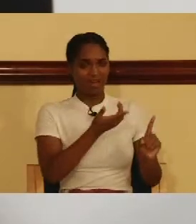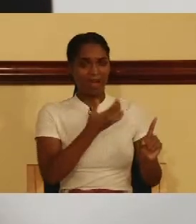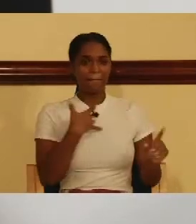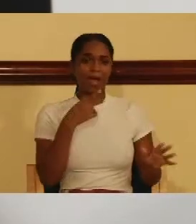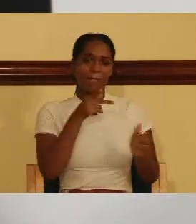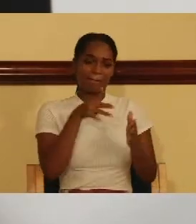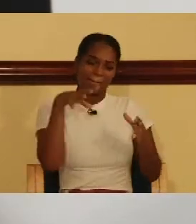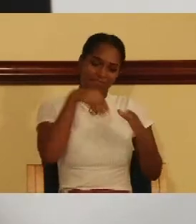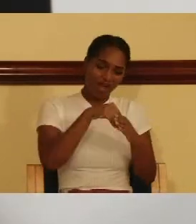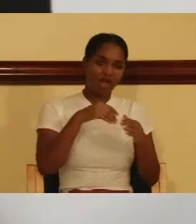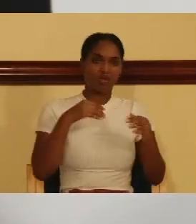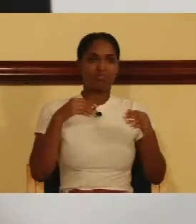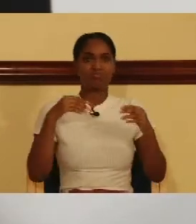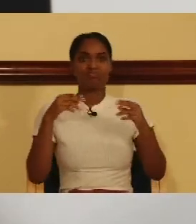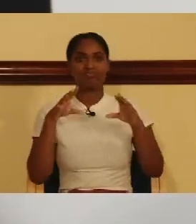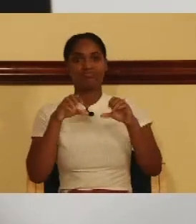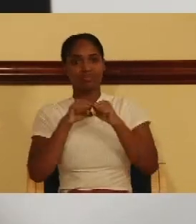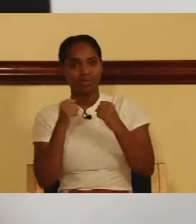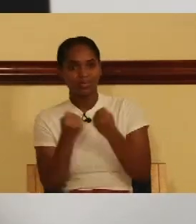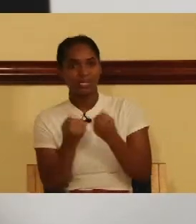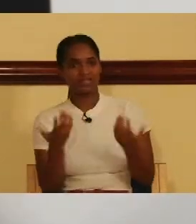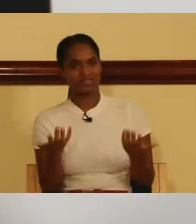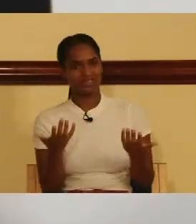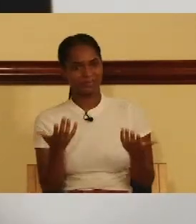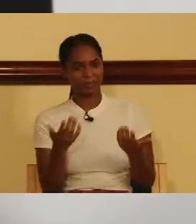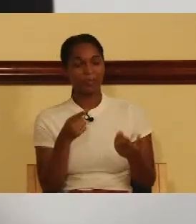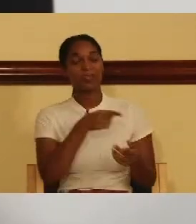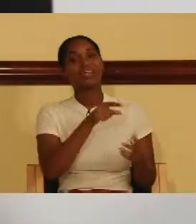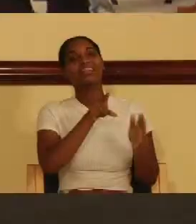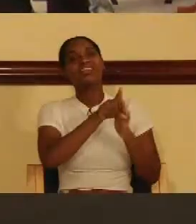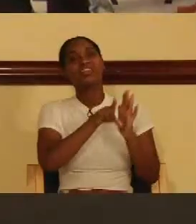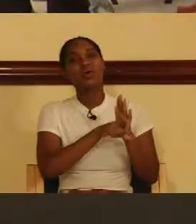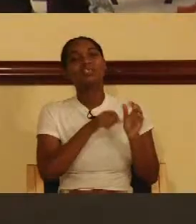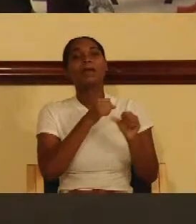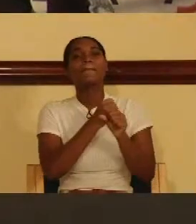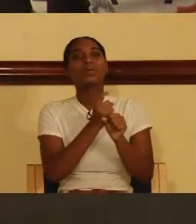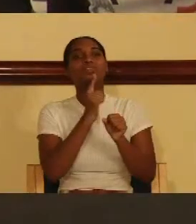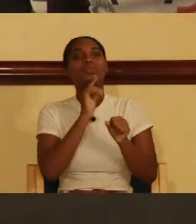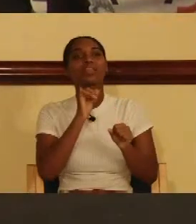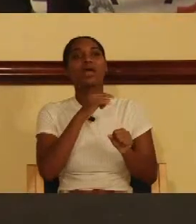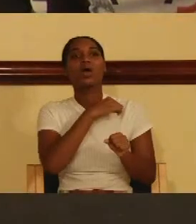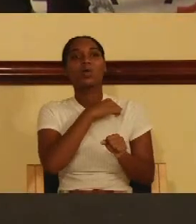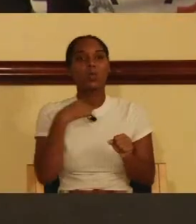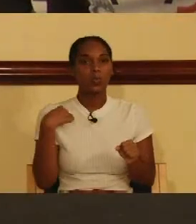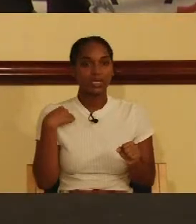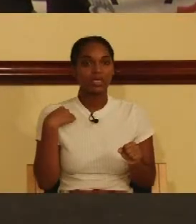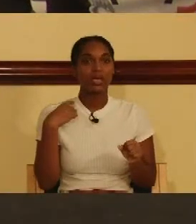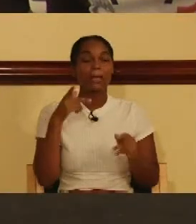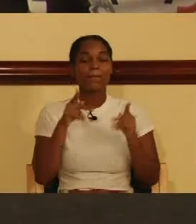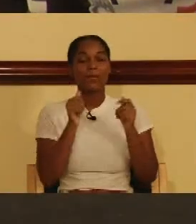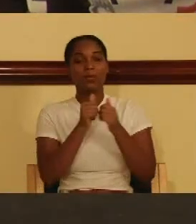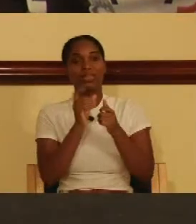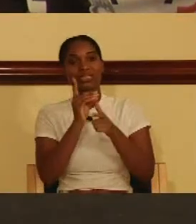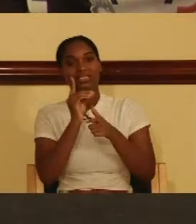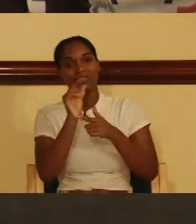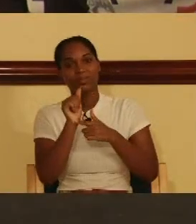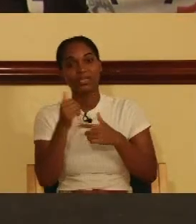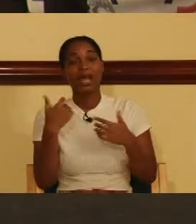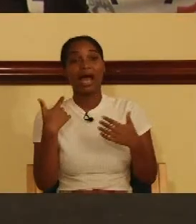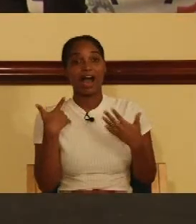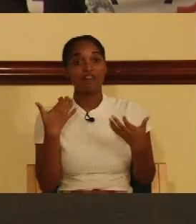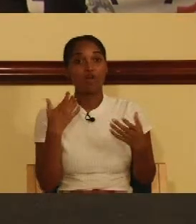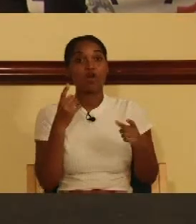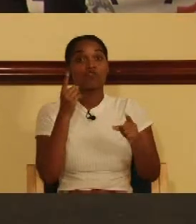know, as human beings. And so the Act is there to ensure, as I said, that persons with disabilities have